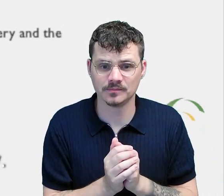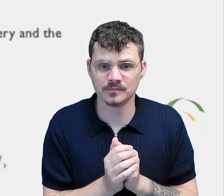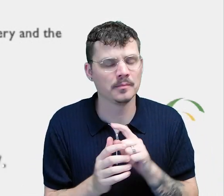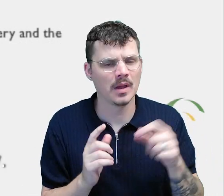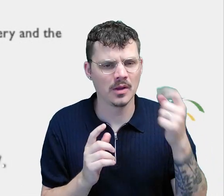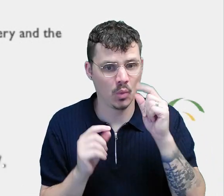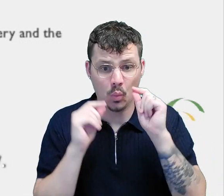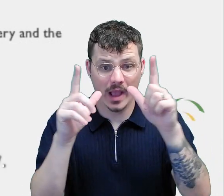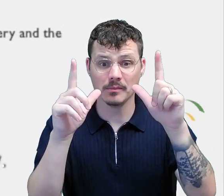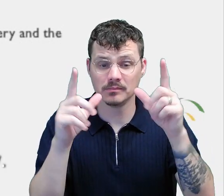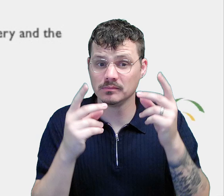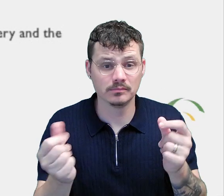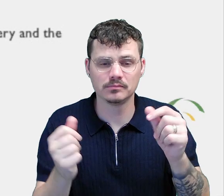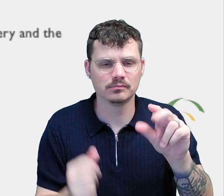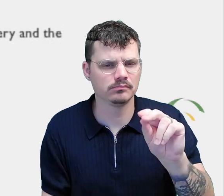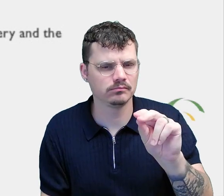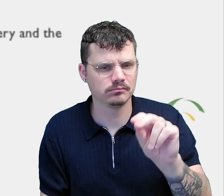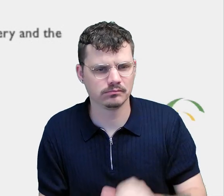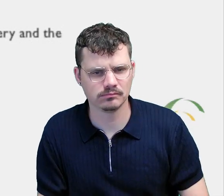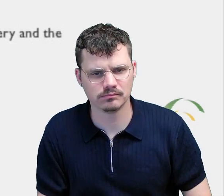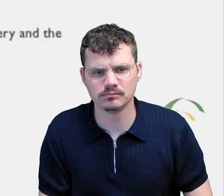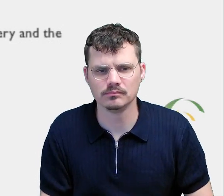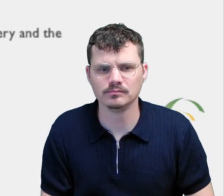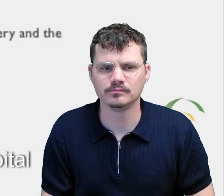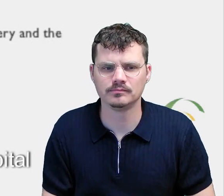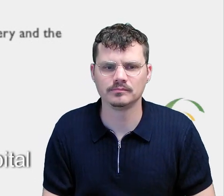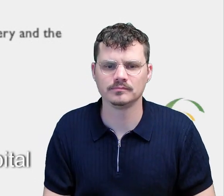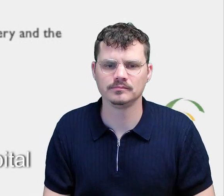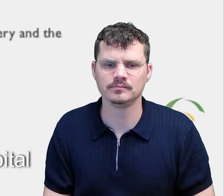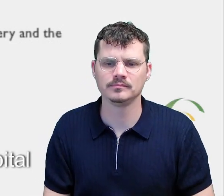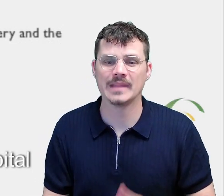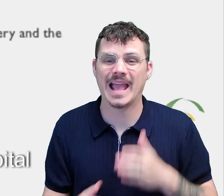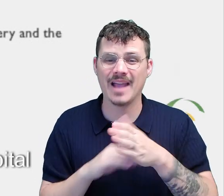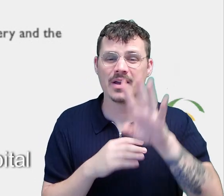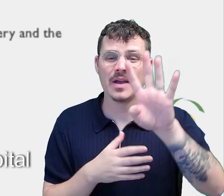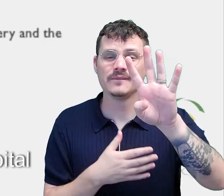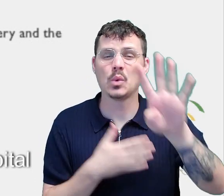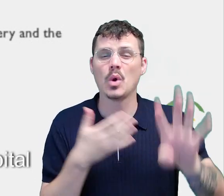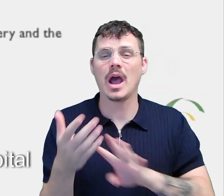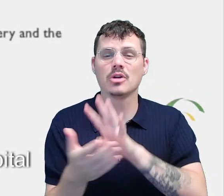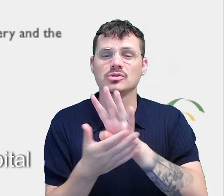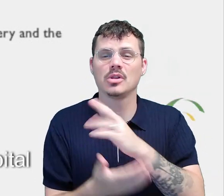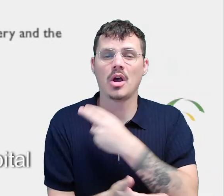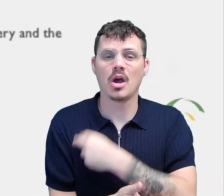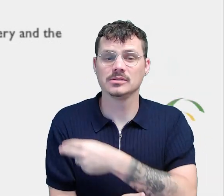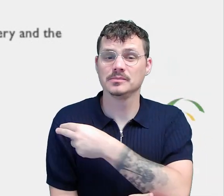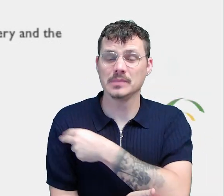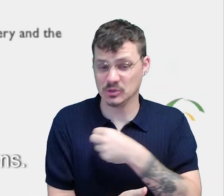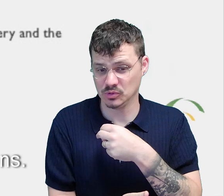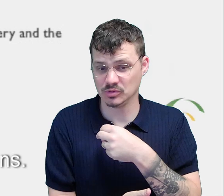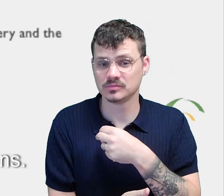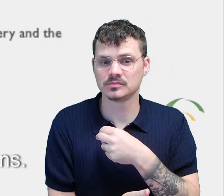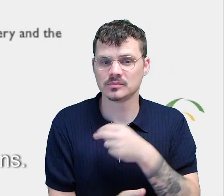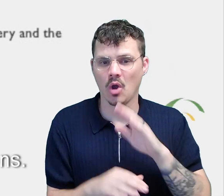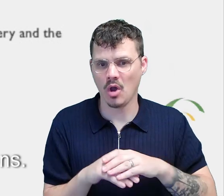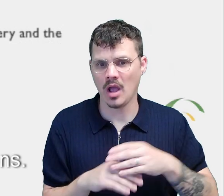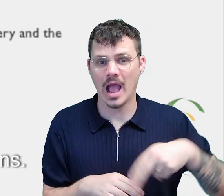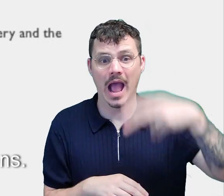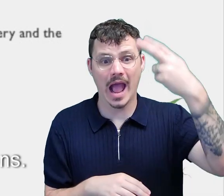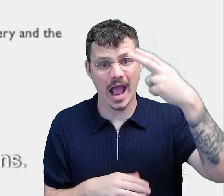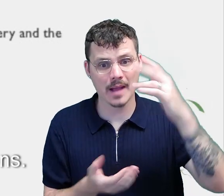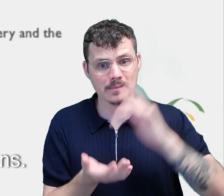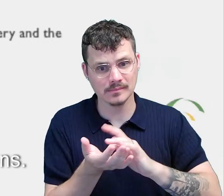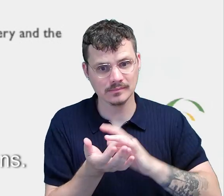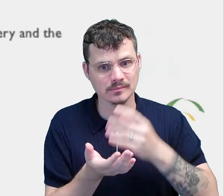he didn't wake up immediately. He was, after 4 hours in the hospital on high doses of